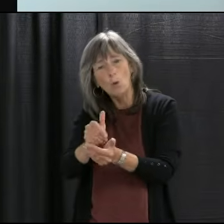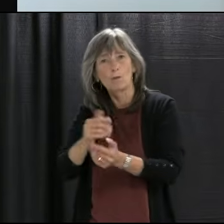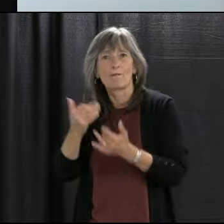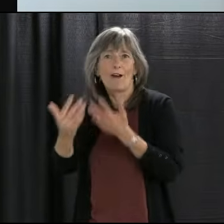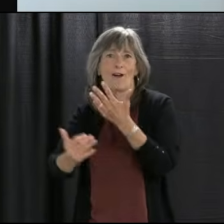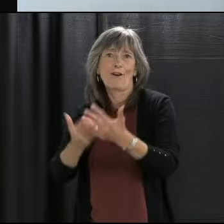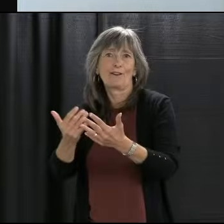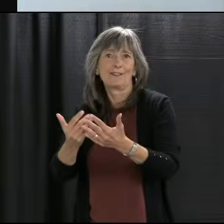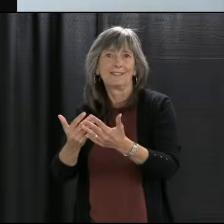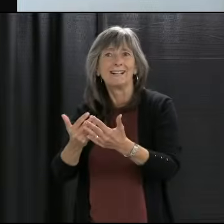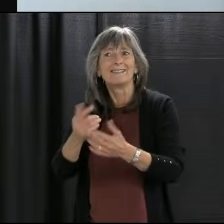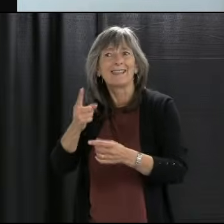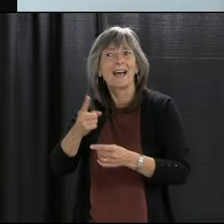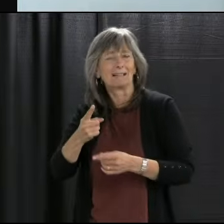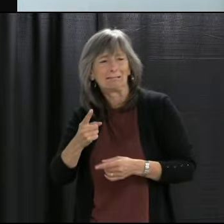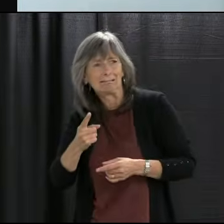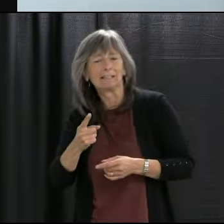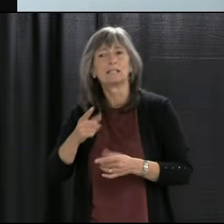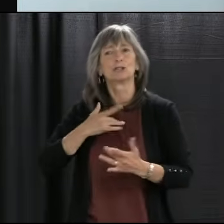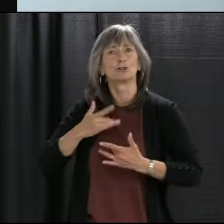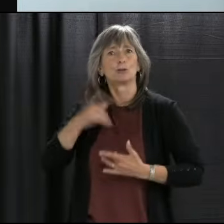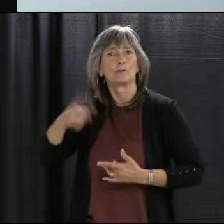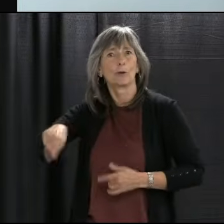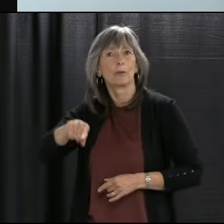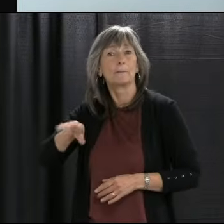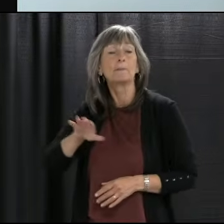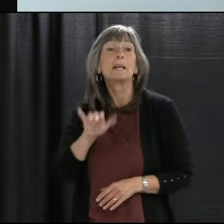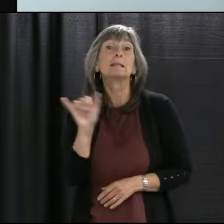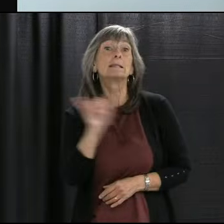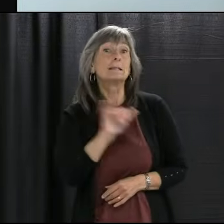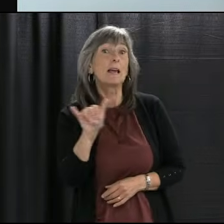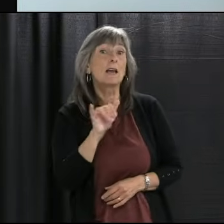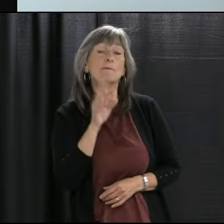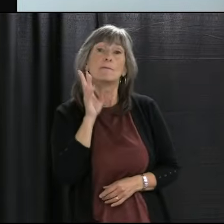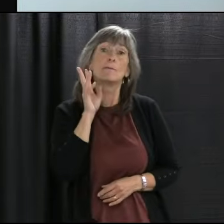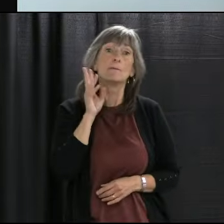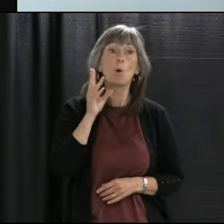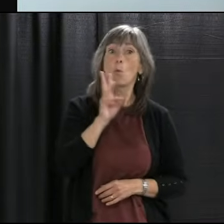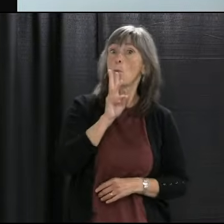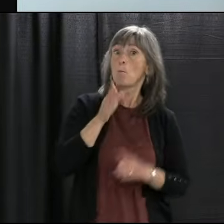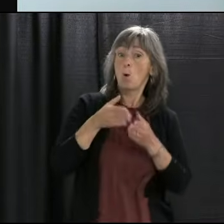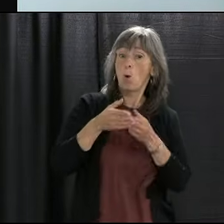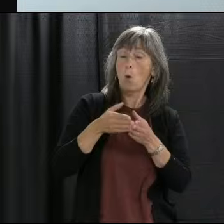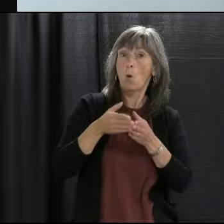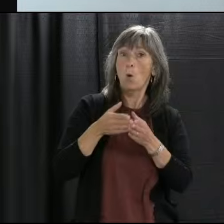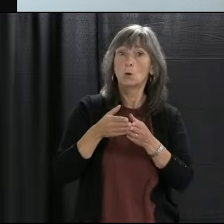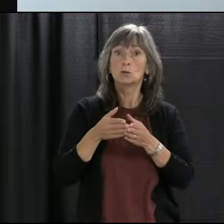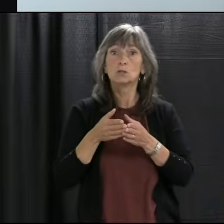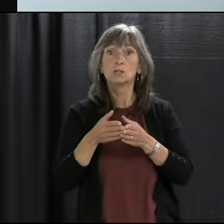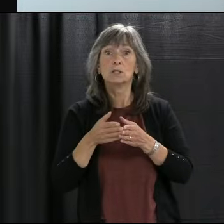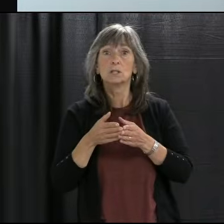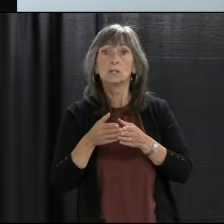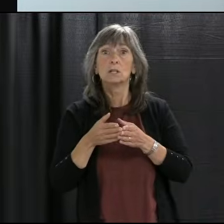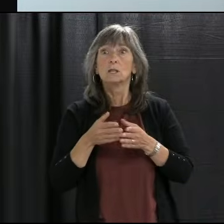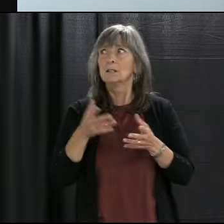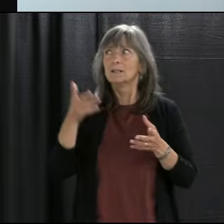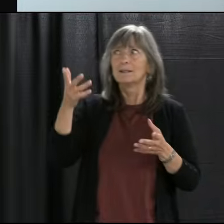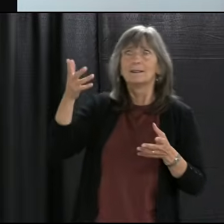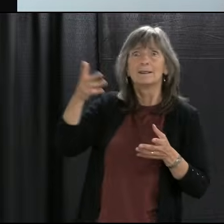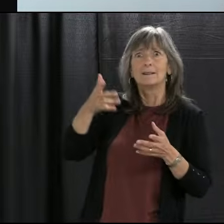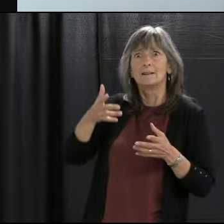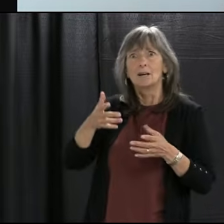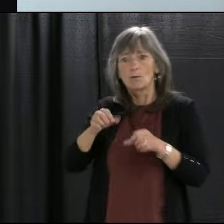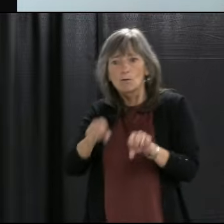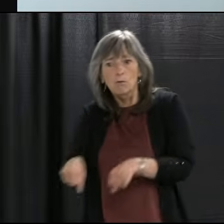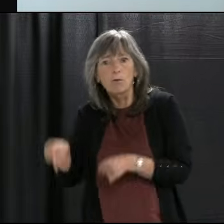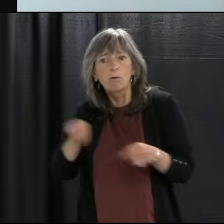The same issue is apparent with watercraft. They're in the way of water bombers. You really